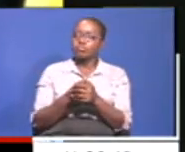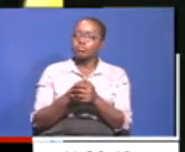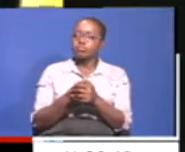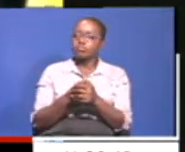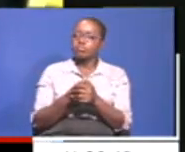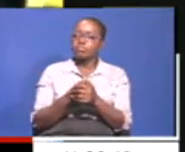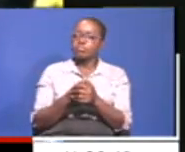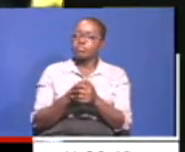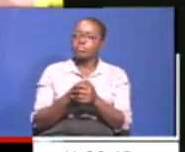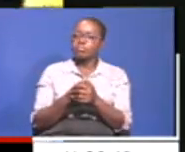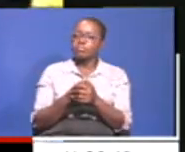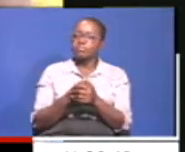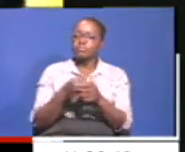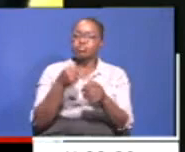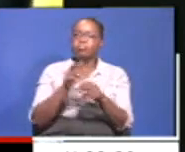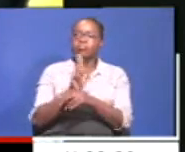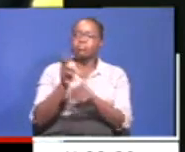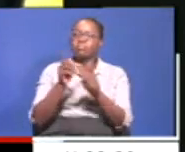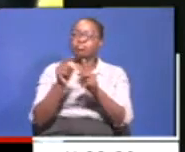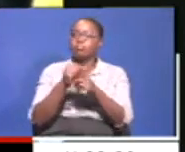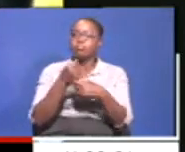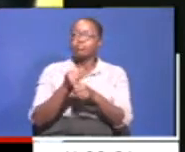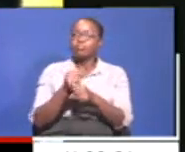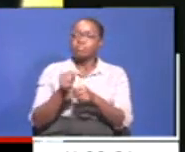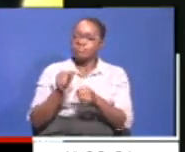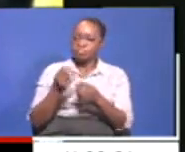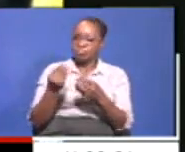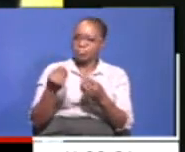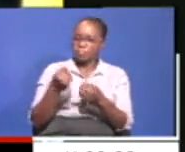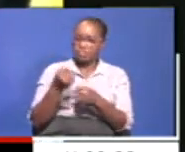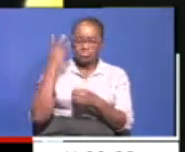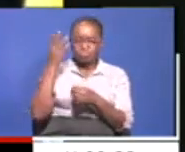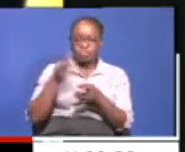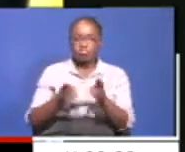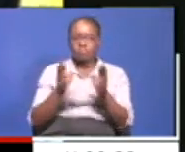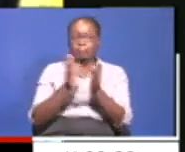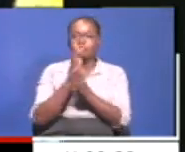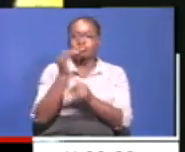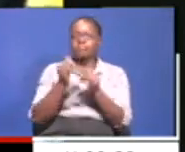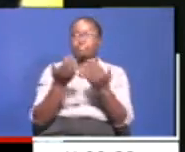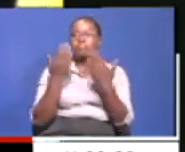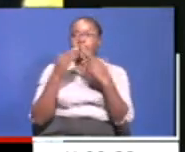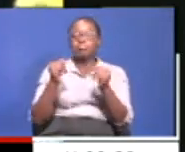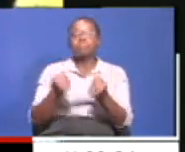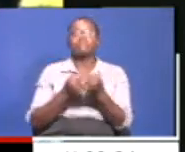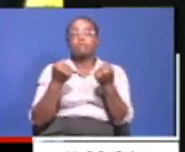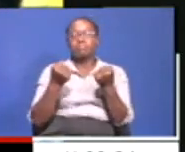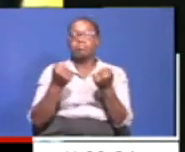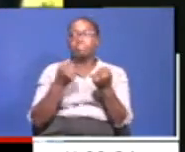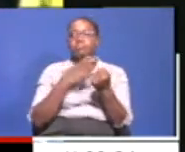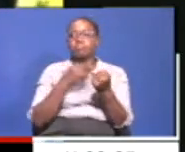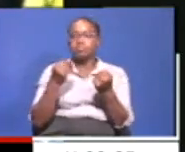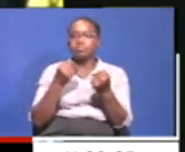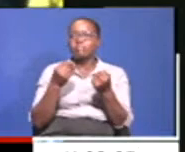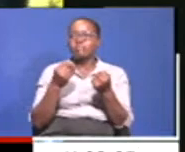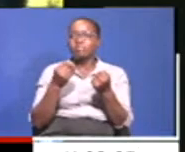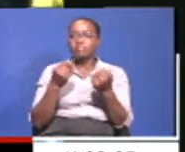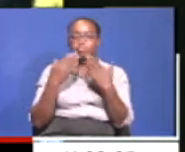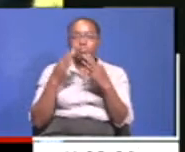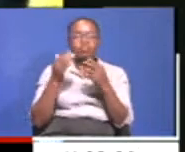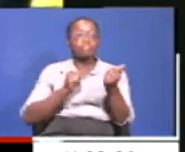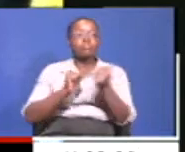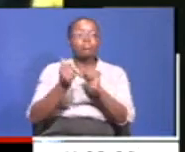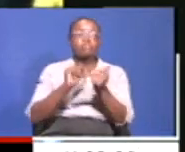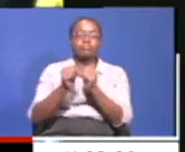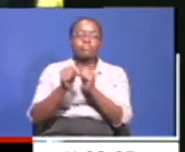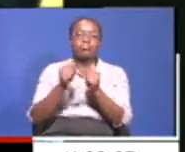her easier to at least understand the route, and also at the end of it, we finish safely and finish the rally. So ours